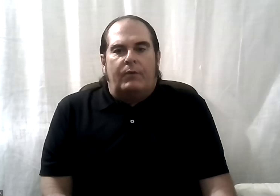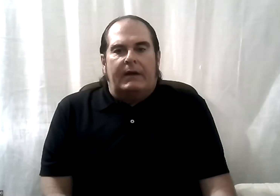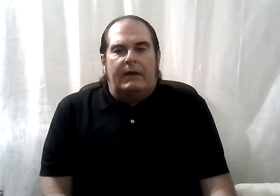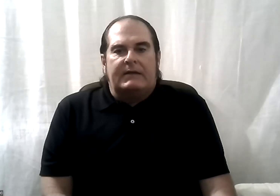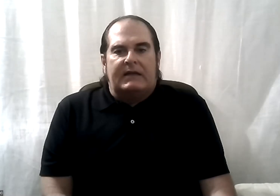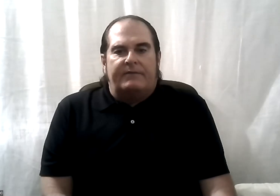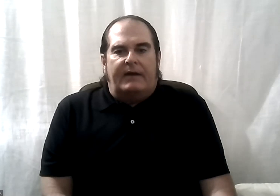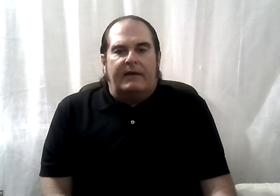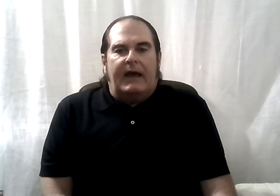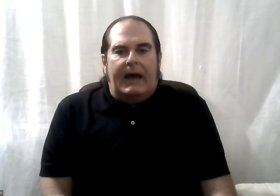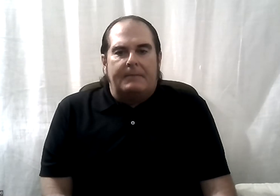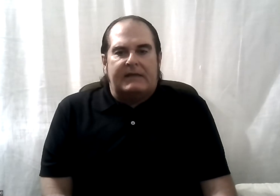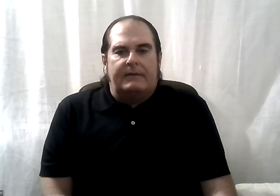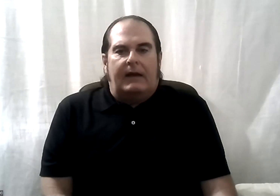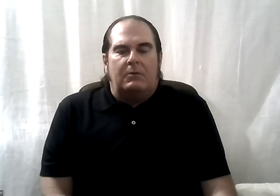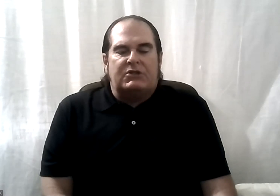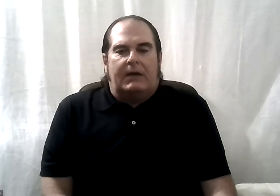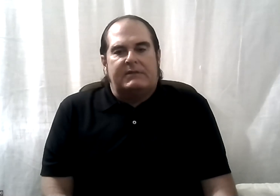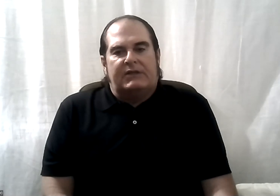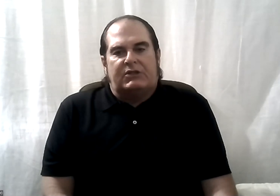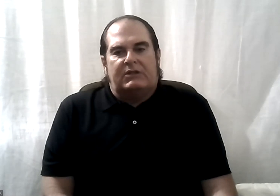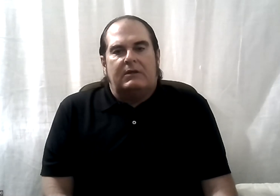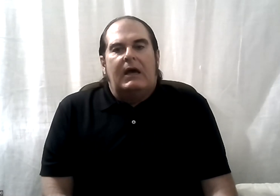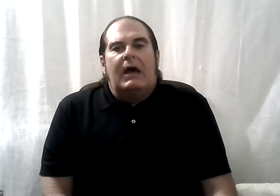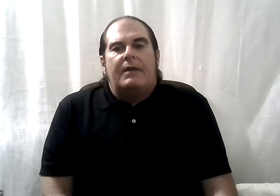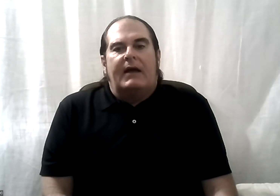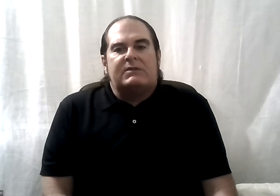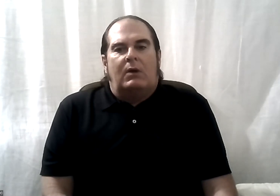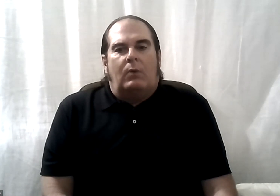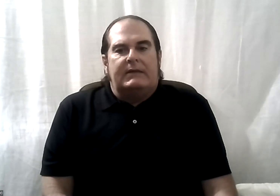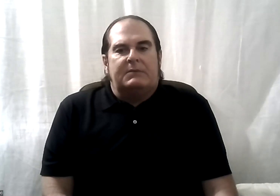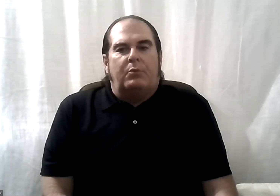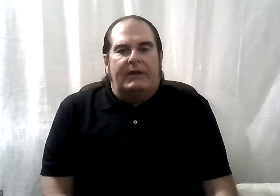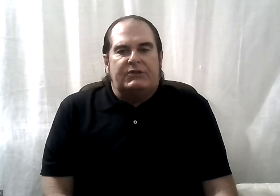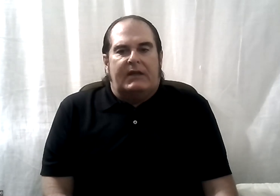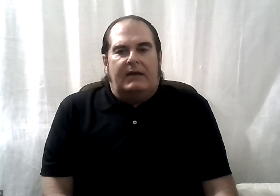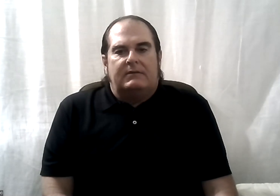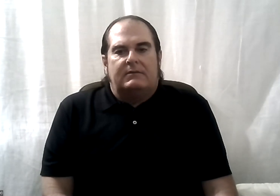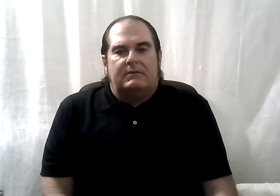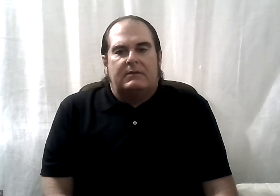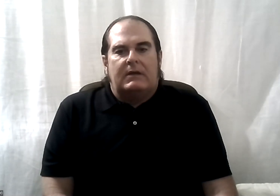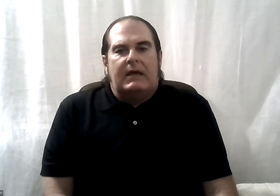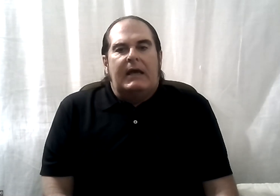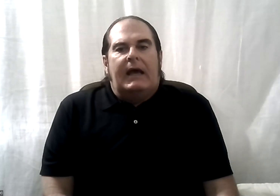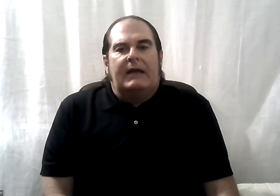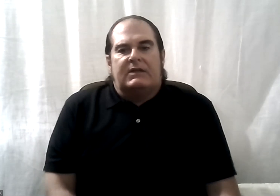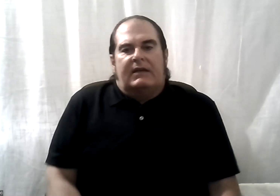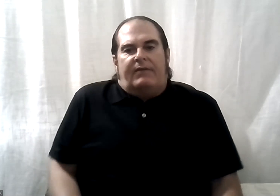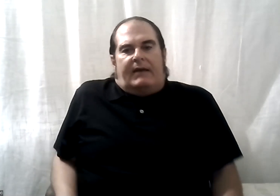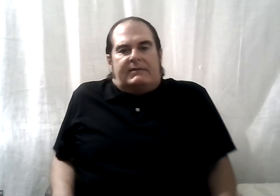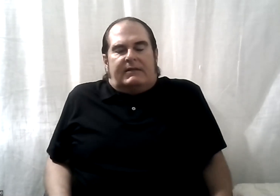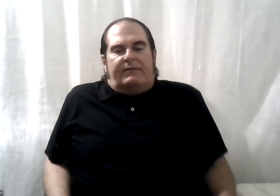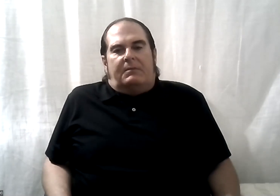If we identify the gaps in the language acquisition, that's one way to bridge that and